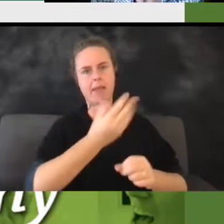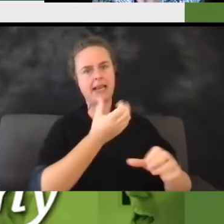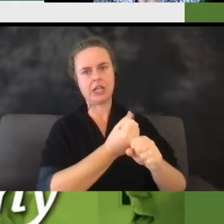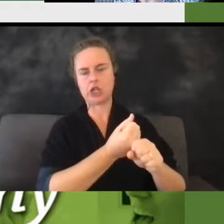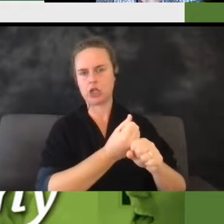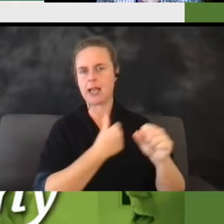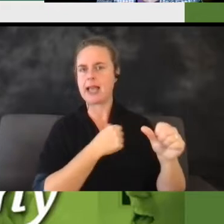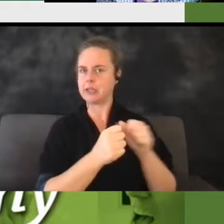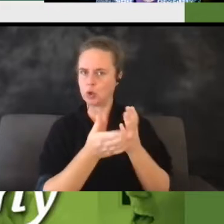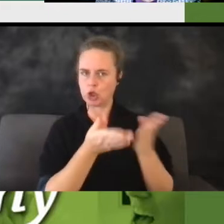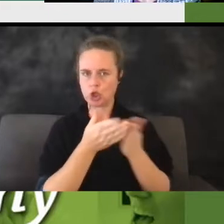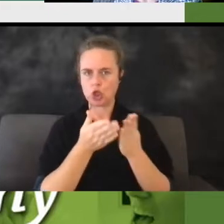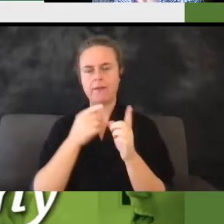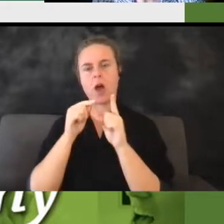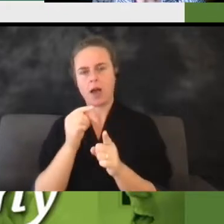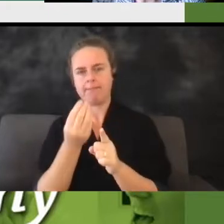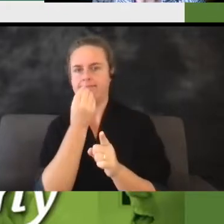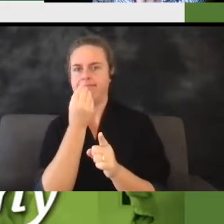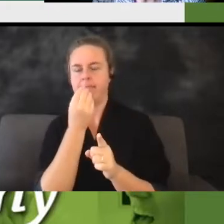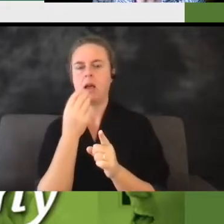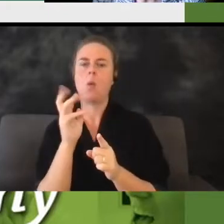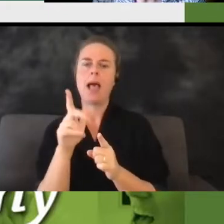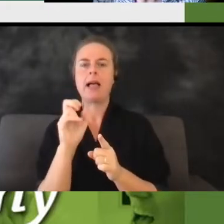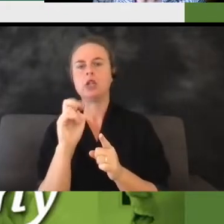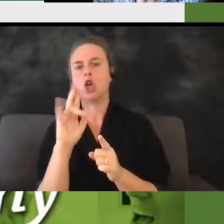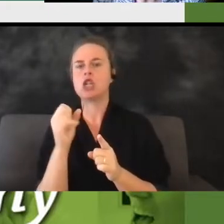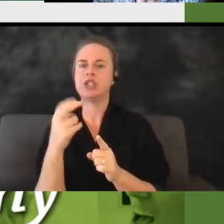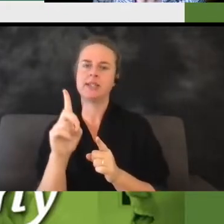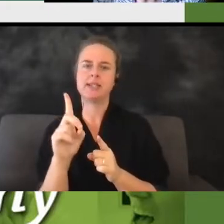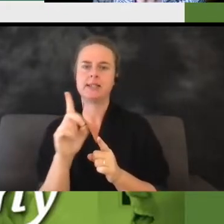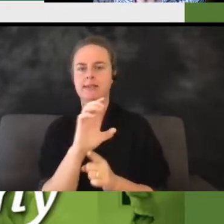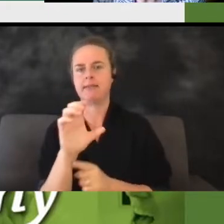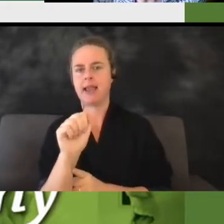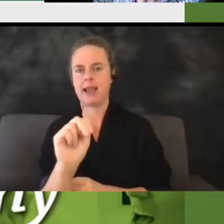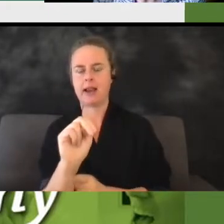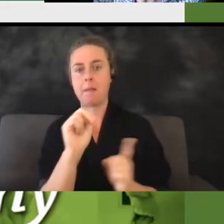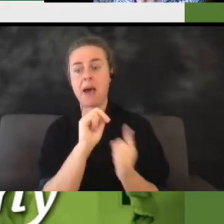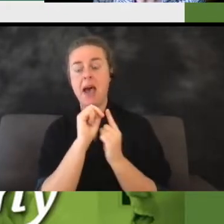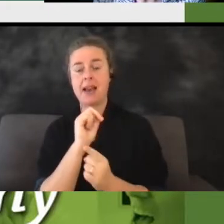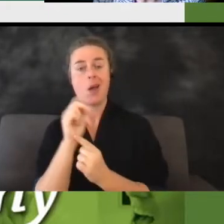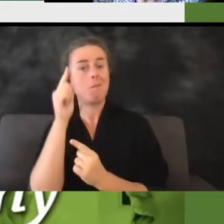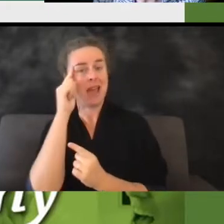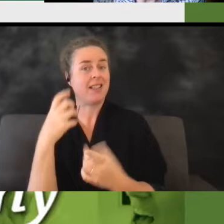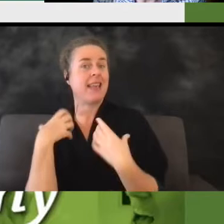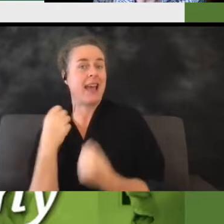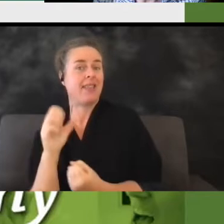to serve on the well-nourished CAN. So I'm going to tell you a little bit about what mentally healthy CAN does, but